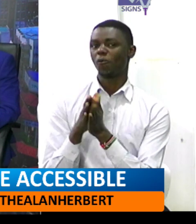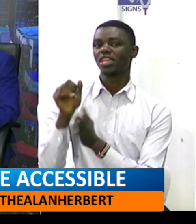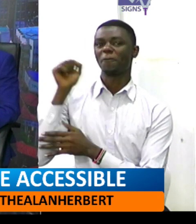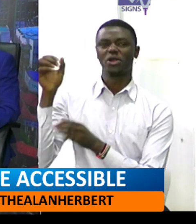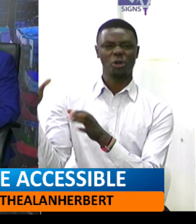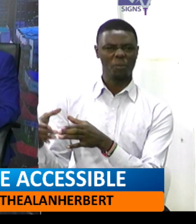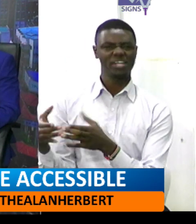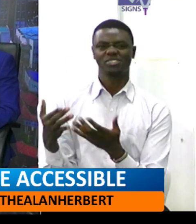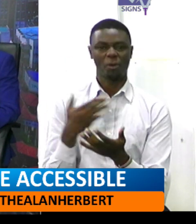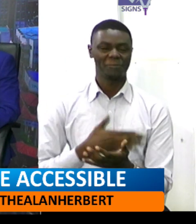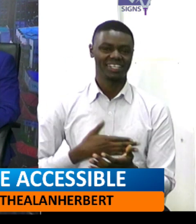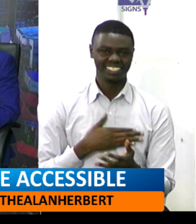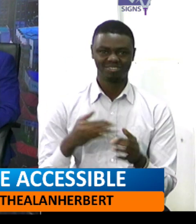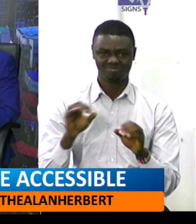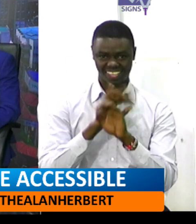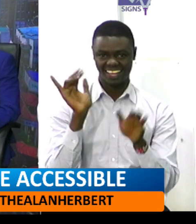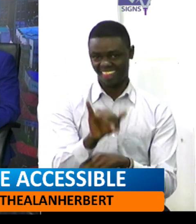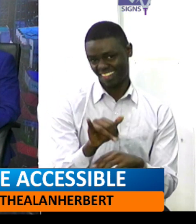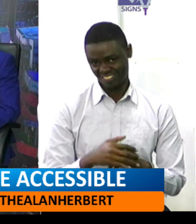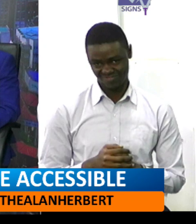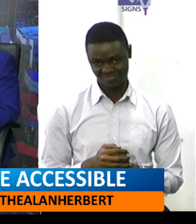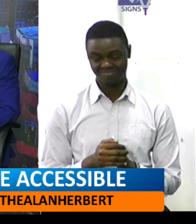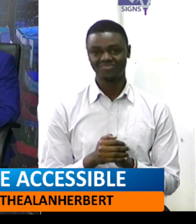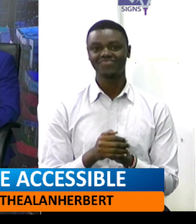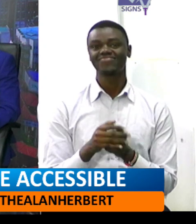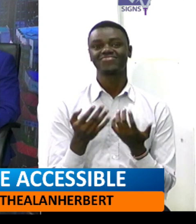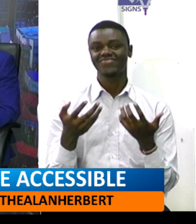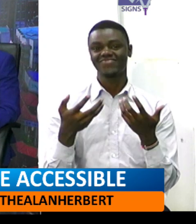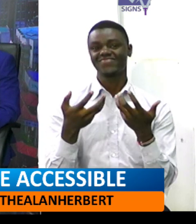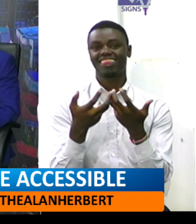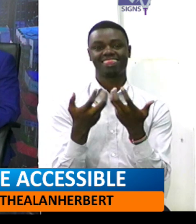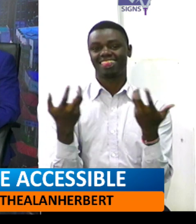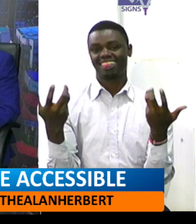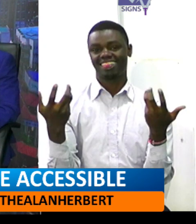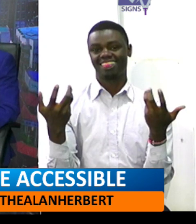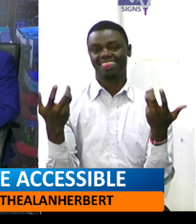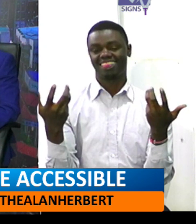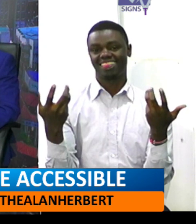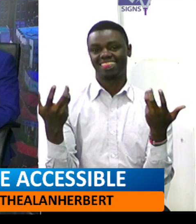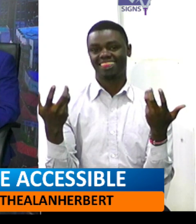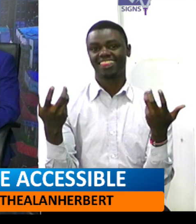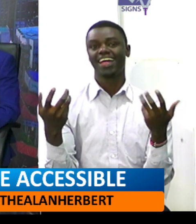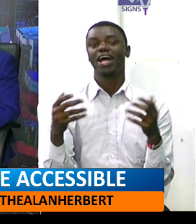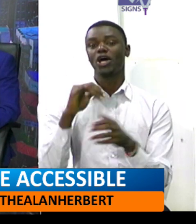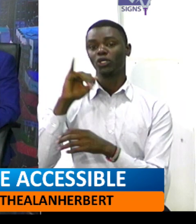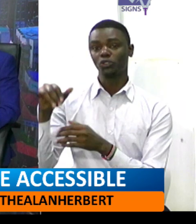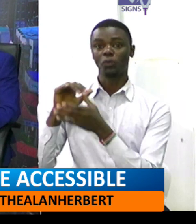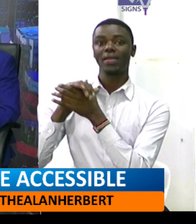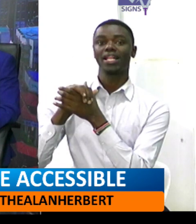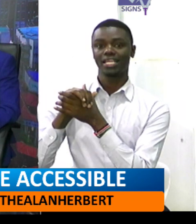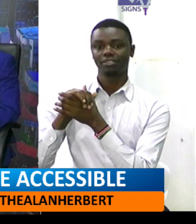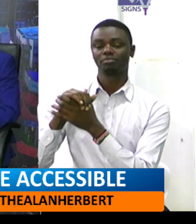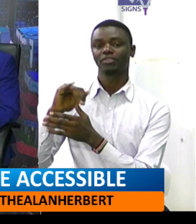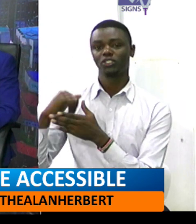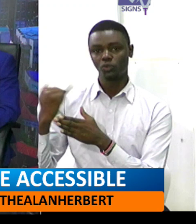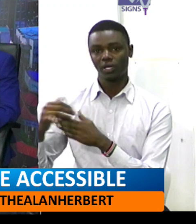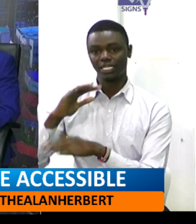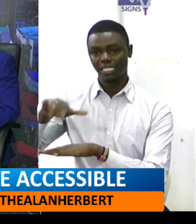whatsoever. Kindly clear the air. Absolutely no Yeah. association. Yeah. Jubilee Insurance was